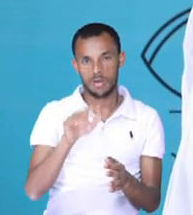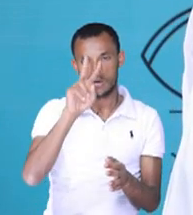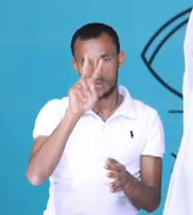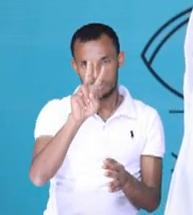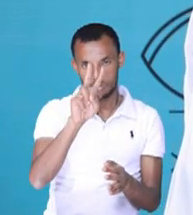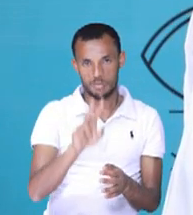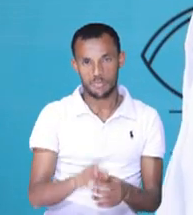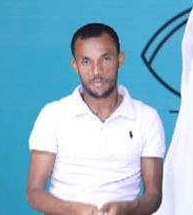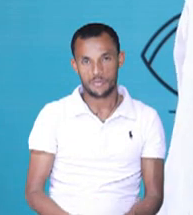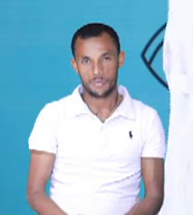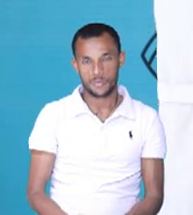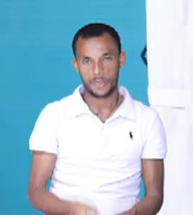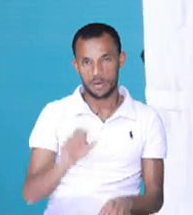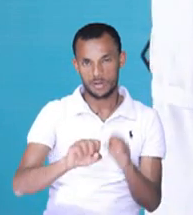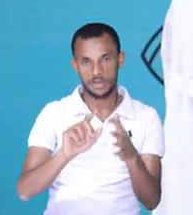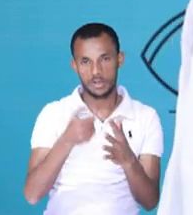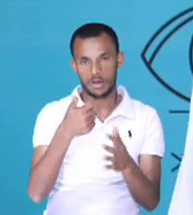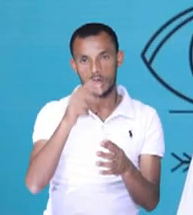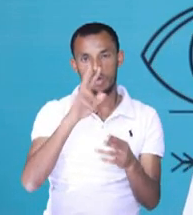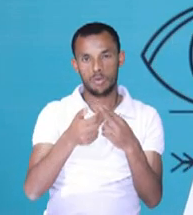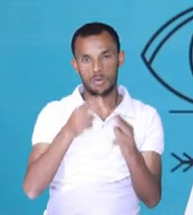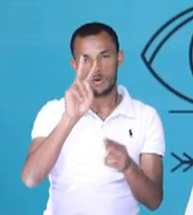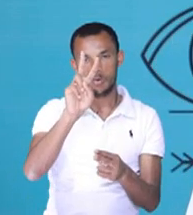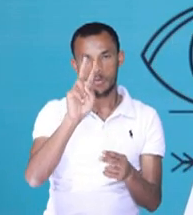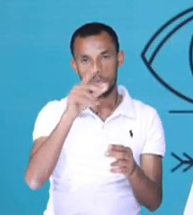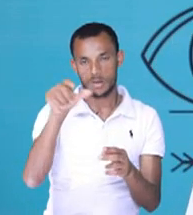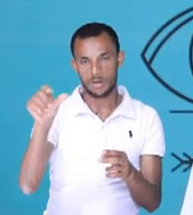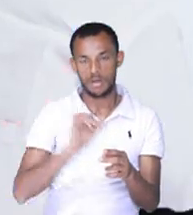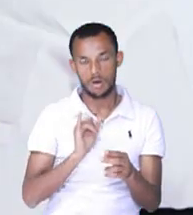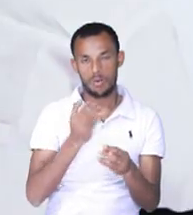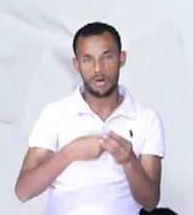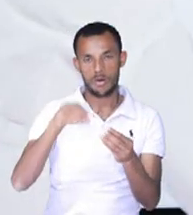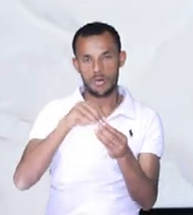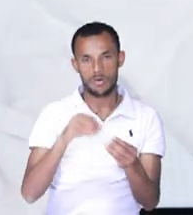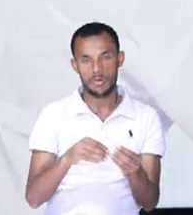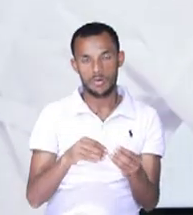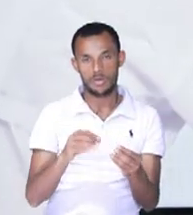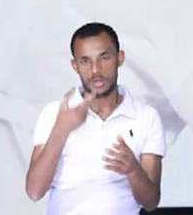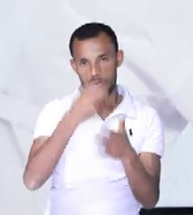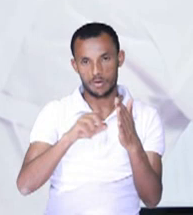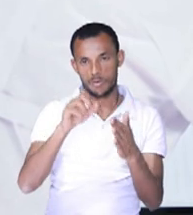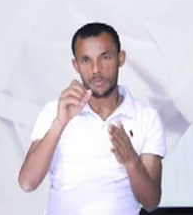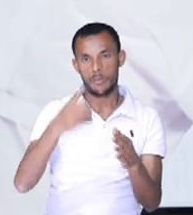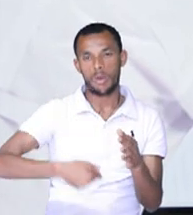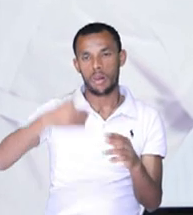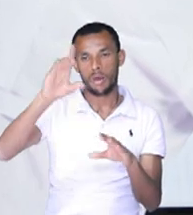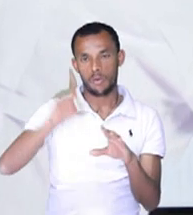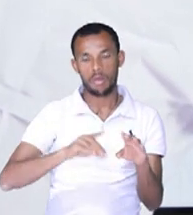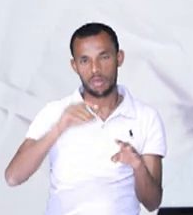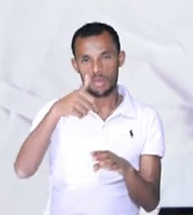it will be. So since it is a 2 by 2 matrix, I will have also the product of the main diagonal,